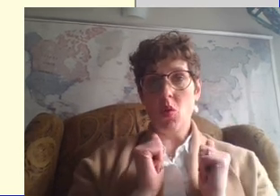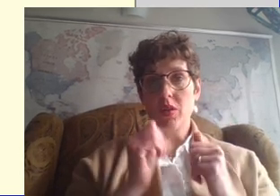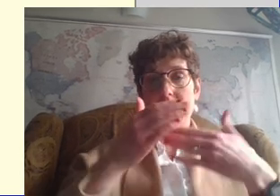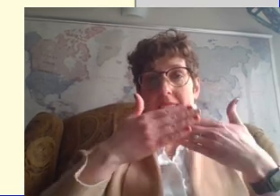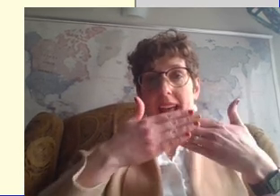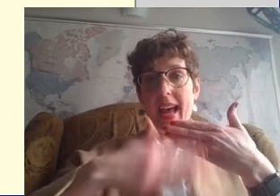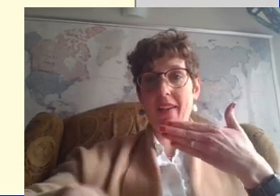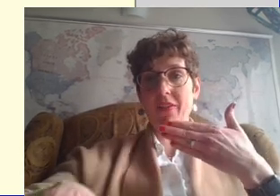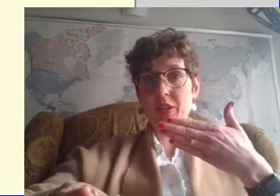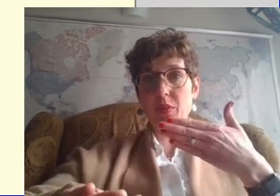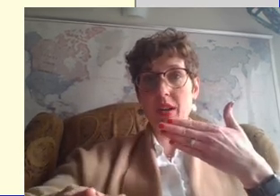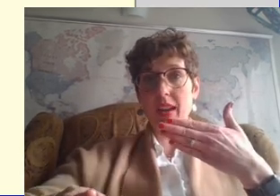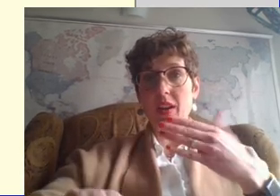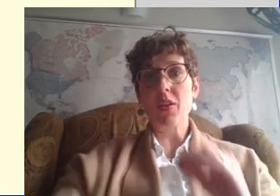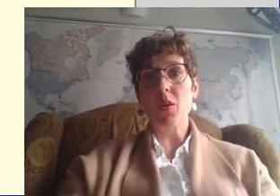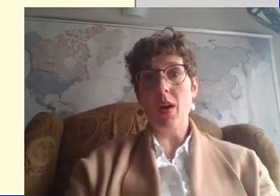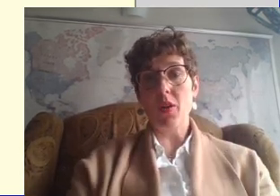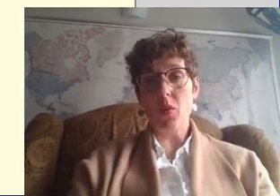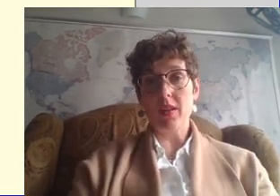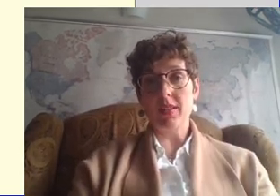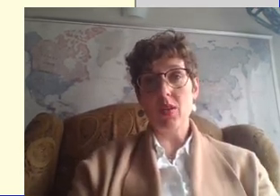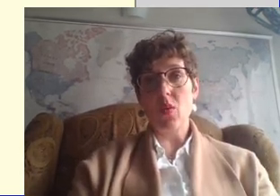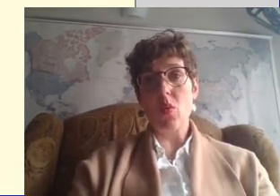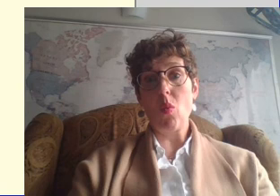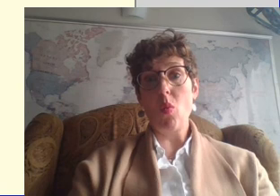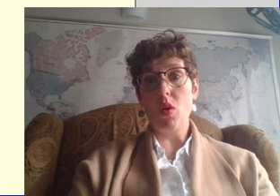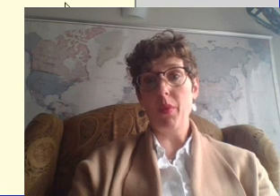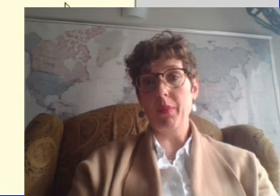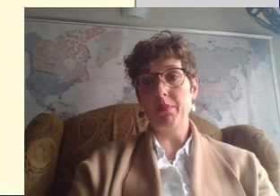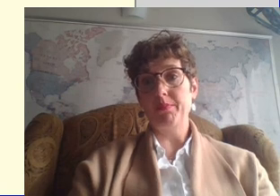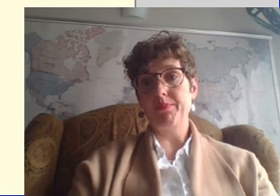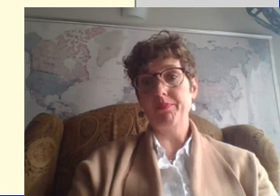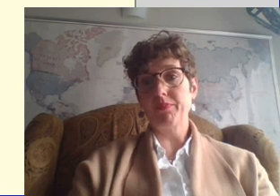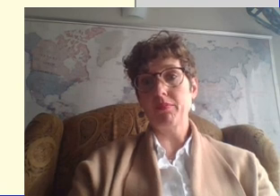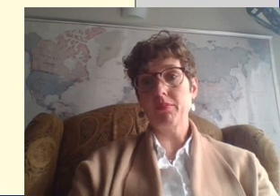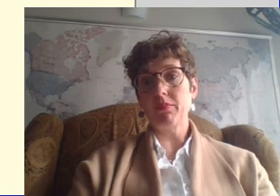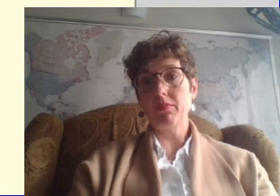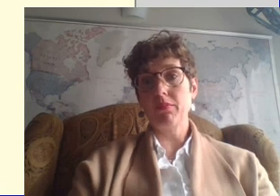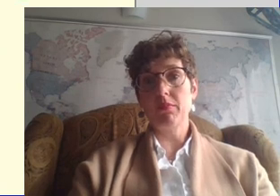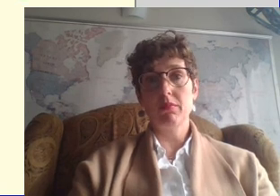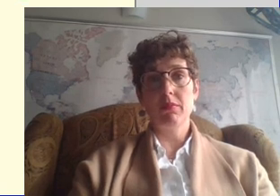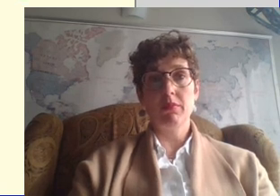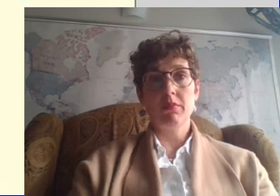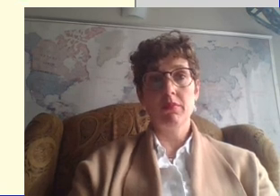was cold, and after spring, the weather was warmer.